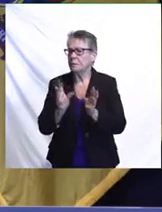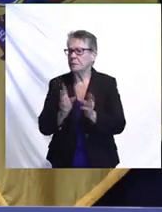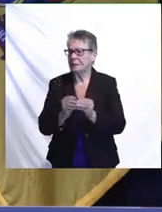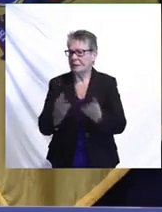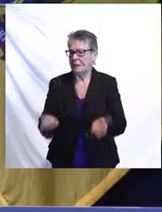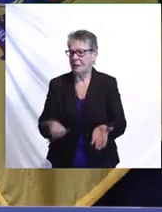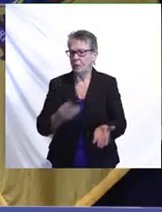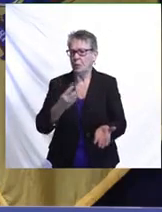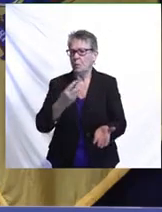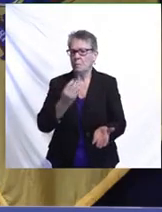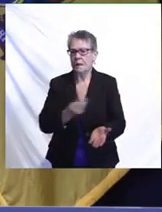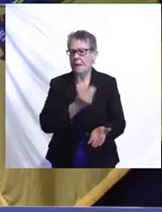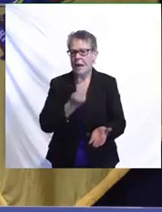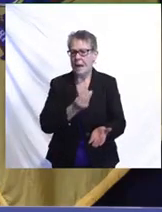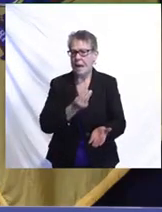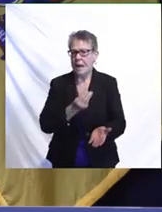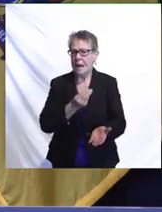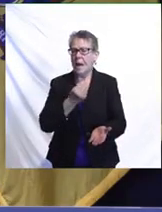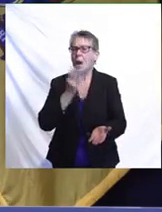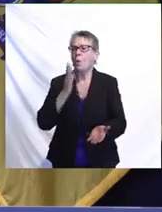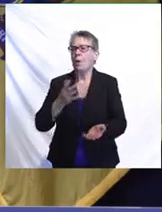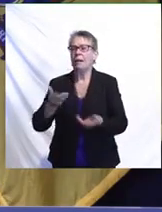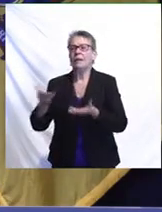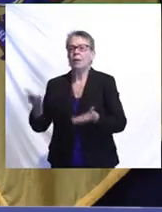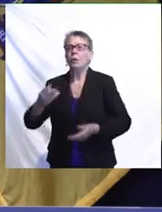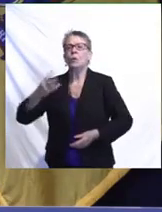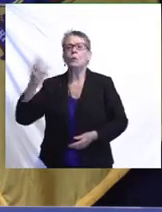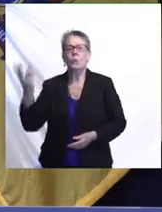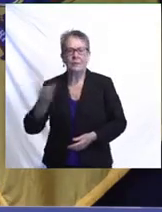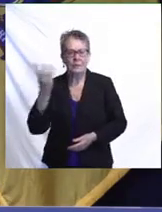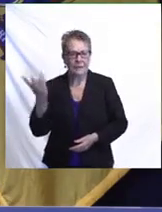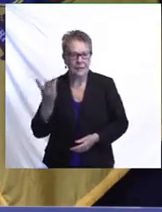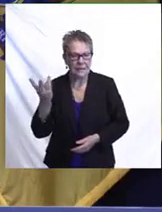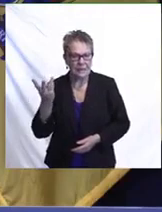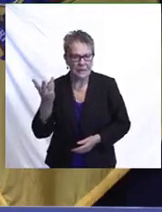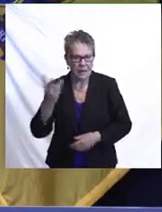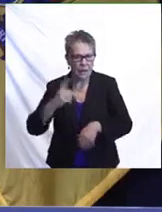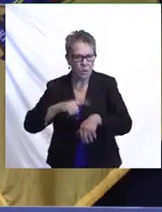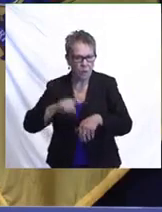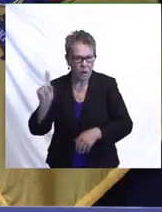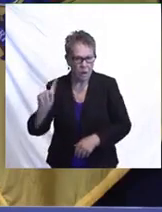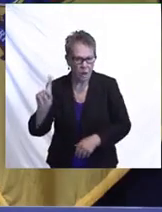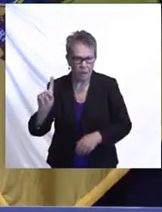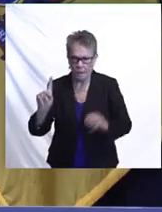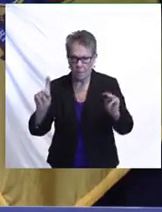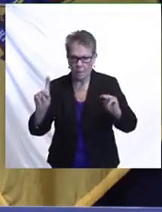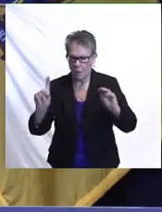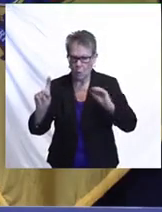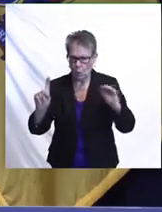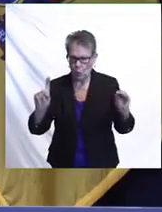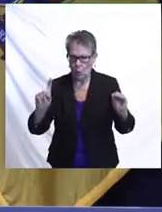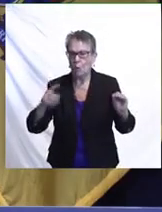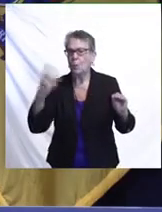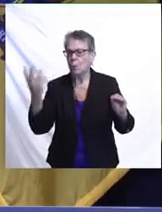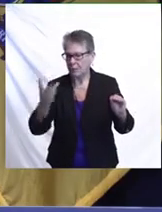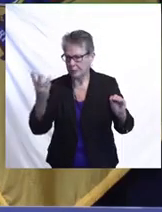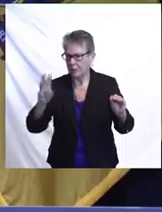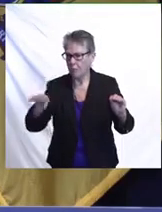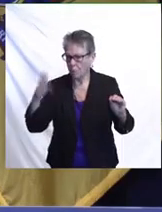clearly, depending on which way the road turns, we may want to revisit the frequency with which